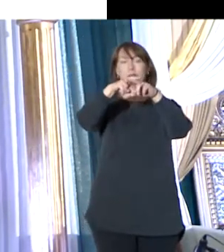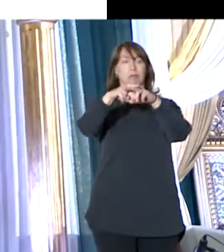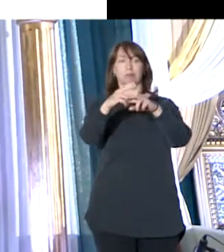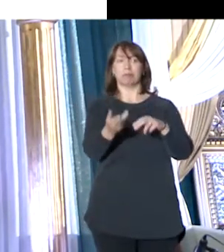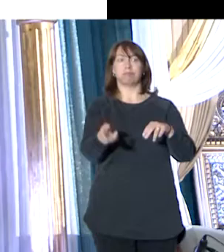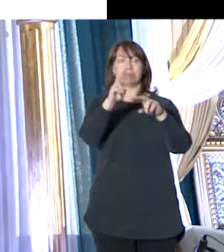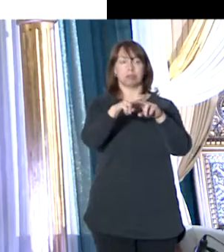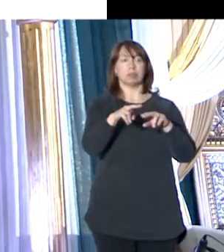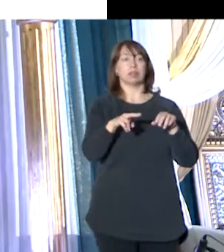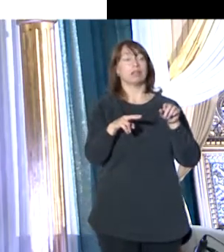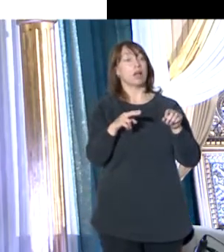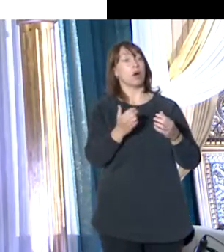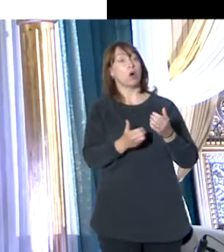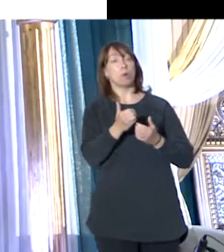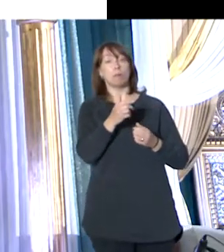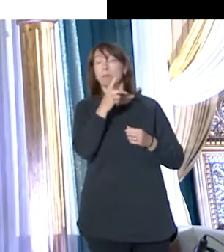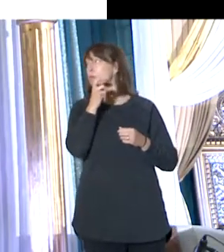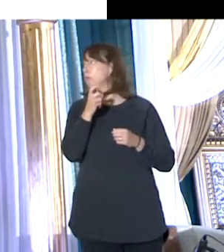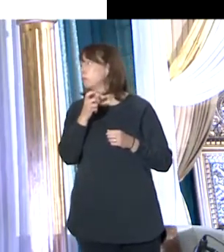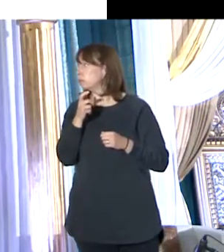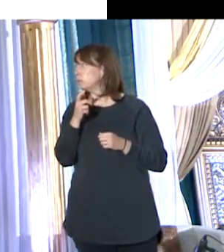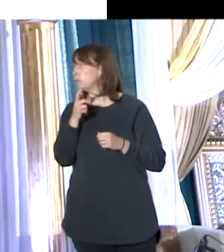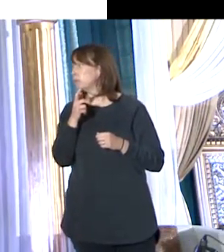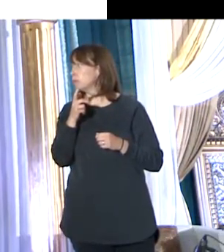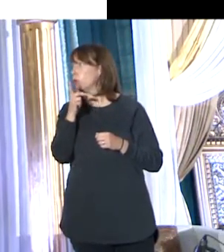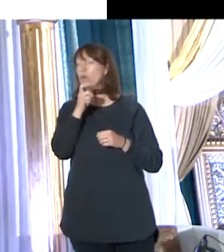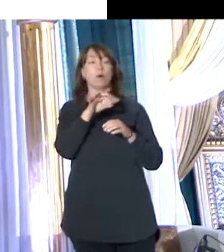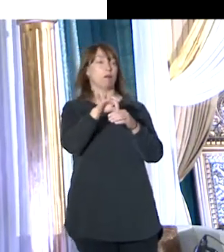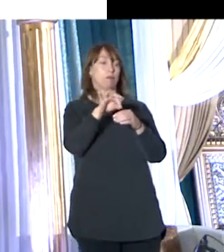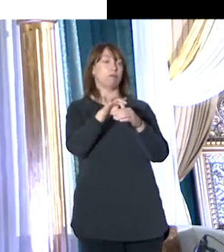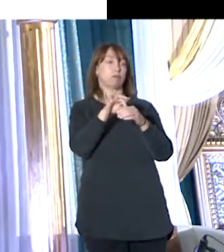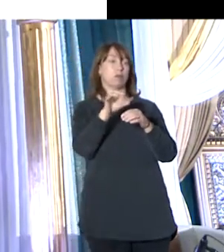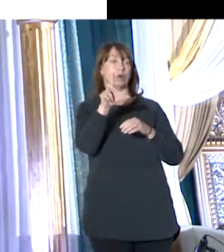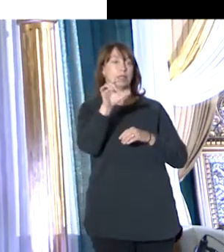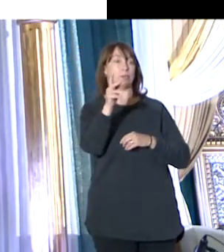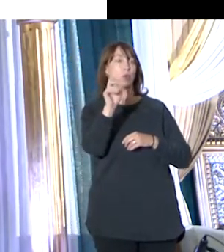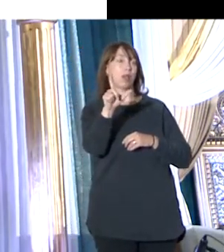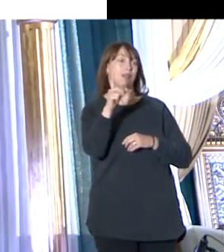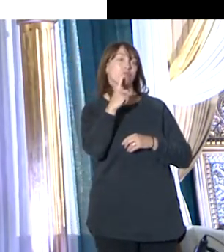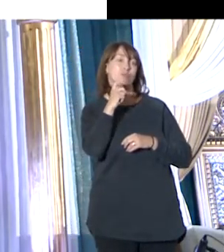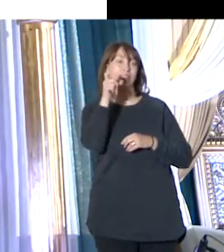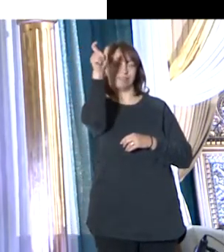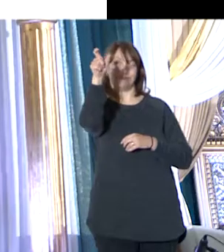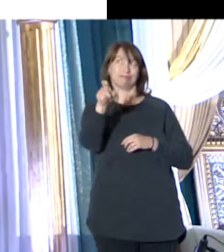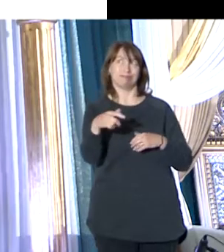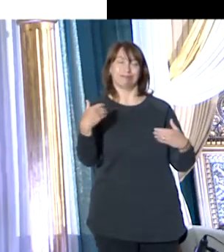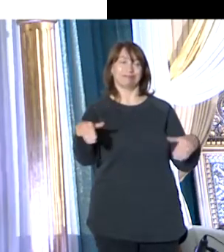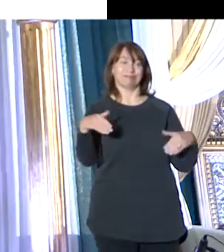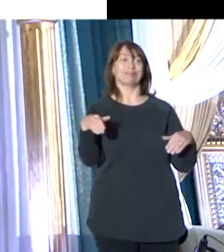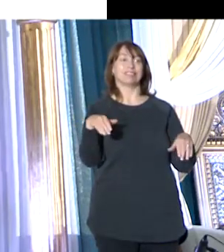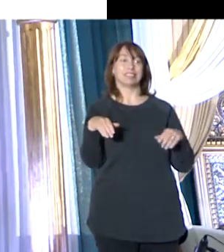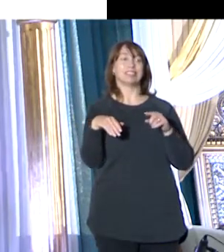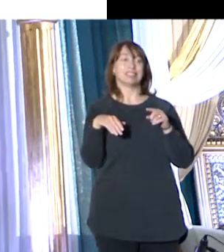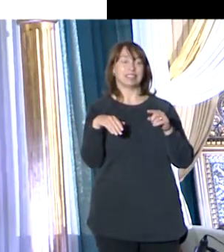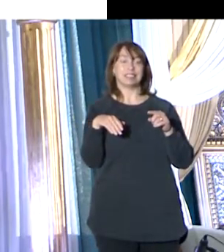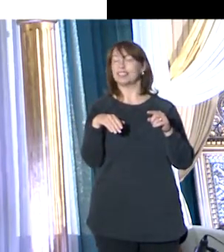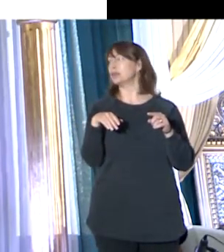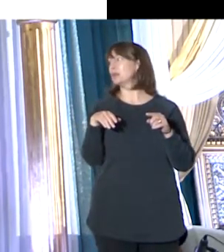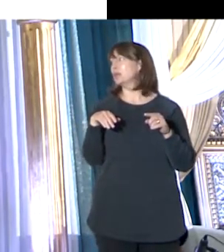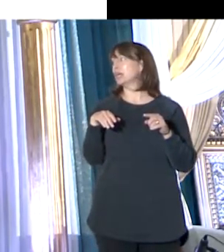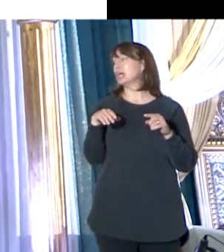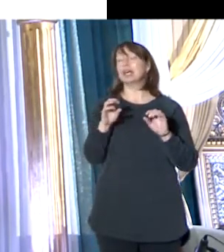people who voted for the federal Liberals. And it's probably not difficult to figure out why that might not be the case. So clearly that was a